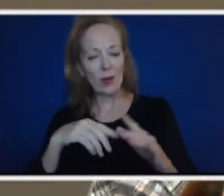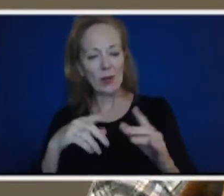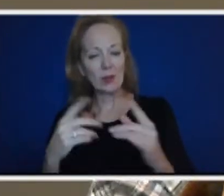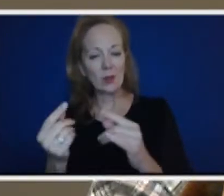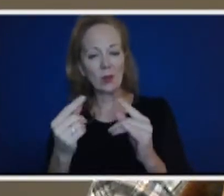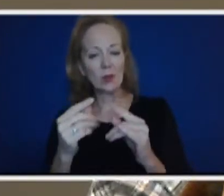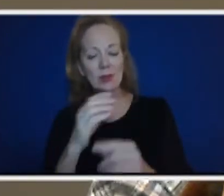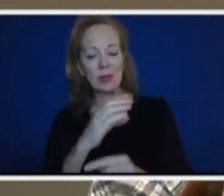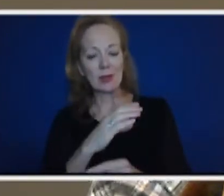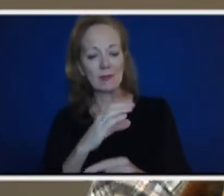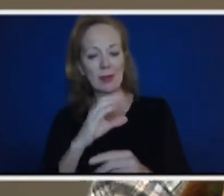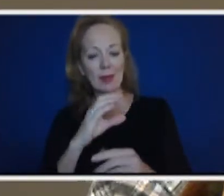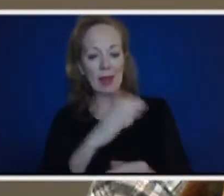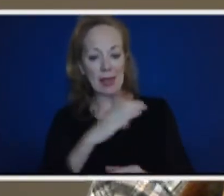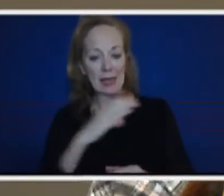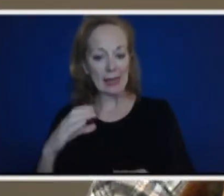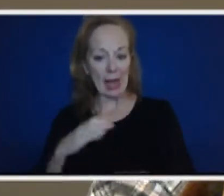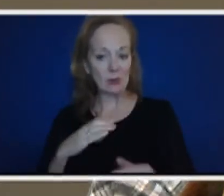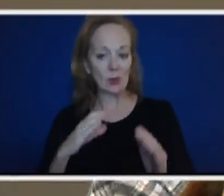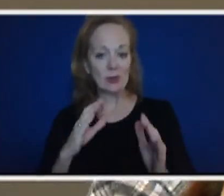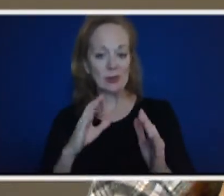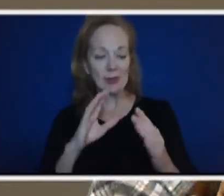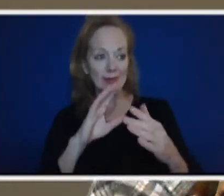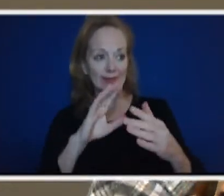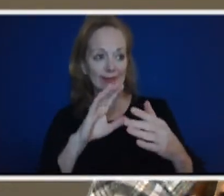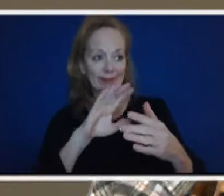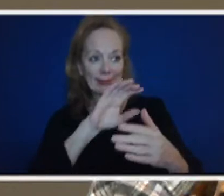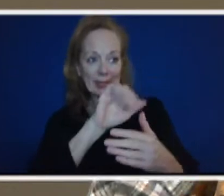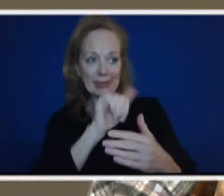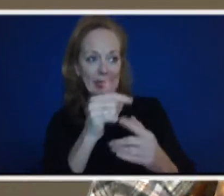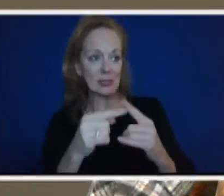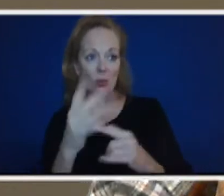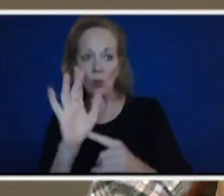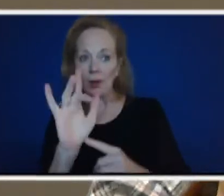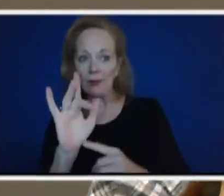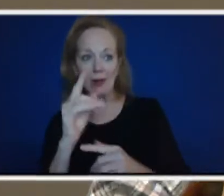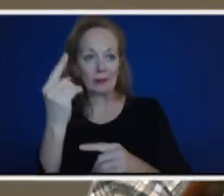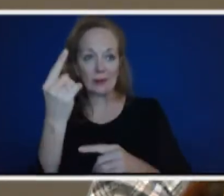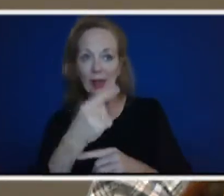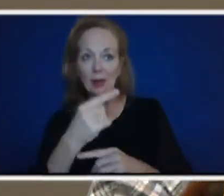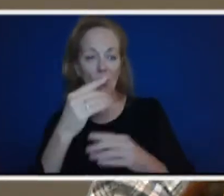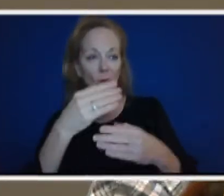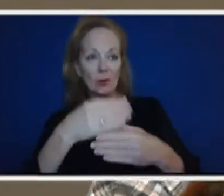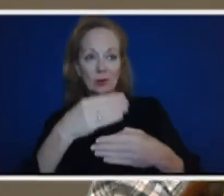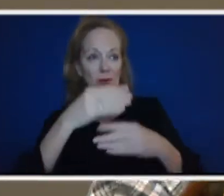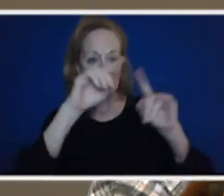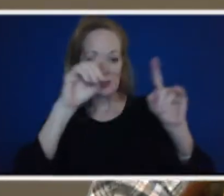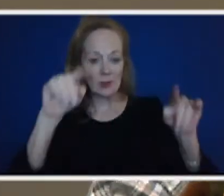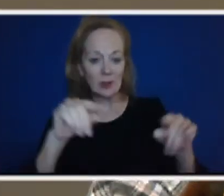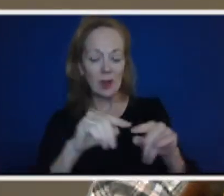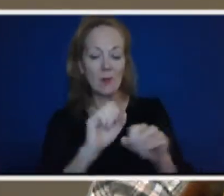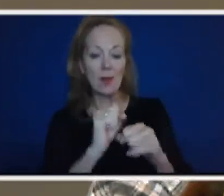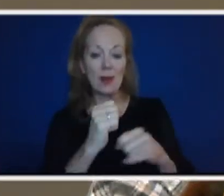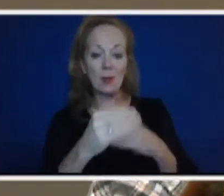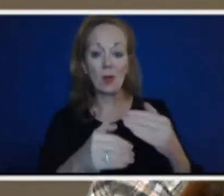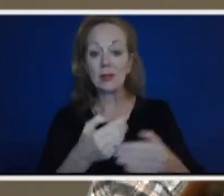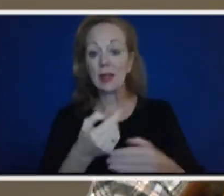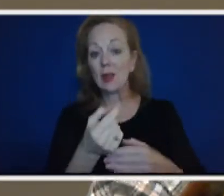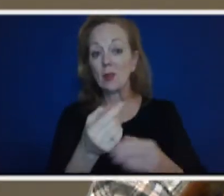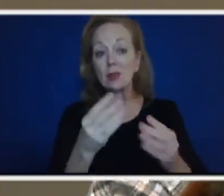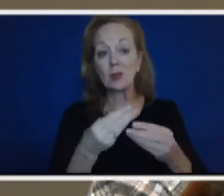council within that 10 to 25-day window that we have based on the state statute to make this process a little bit